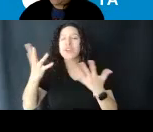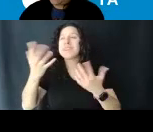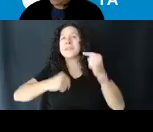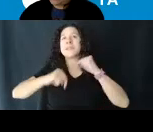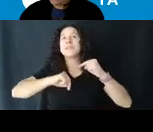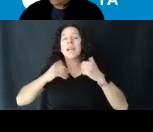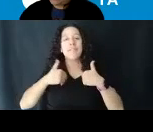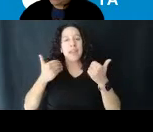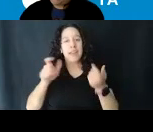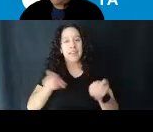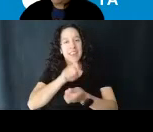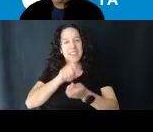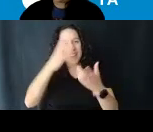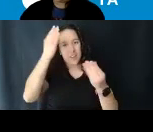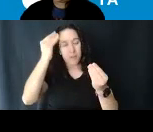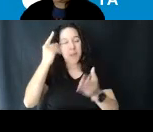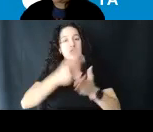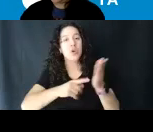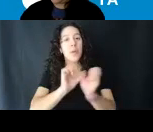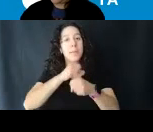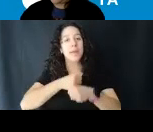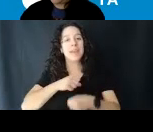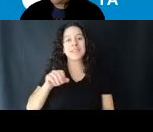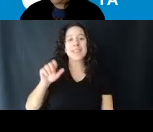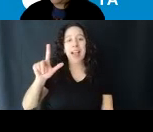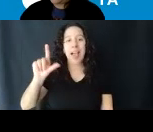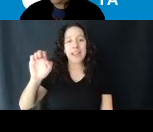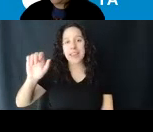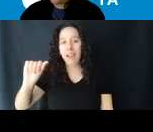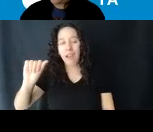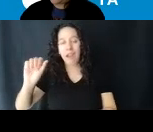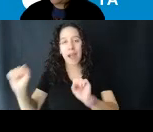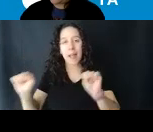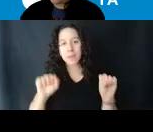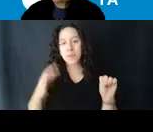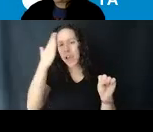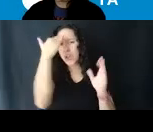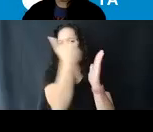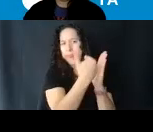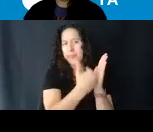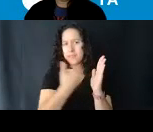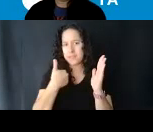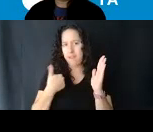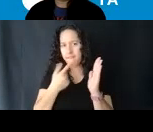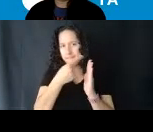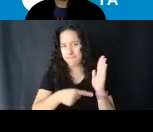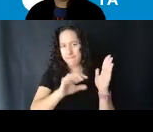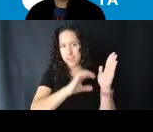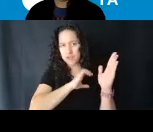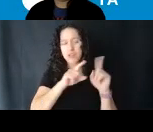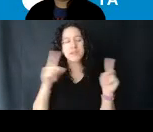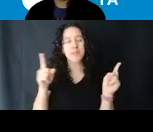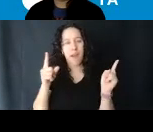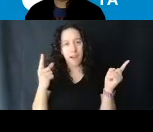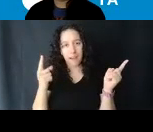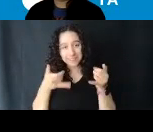exact information about what makes a LEA eligible? I know the list of the categories, but what statistic do they mean? And are they